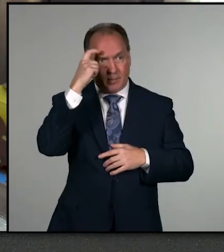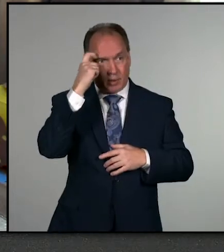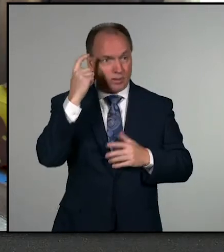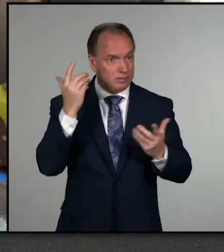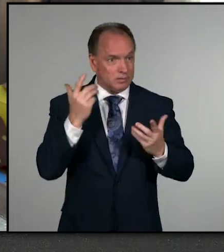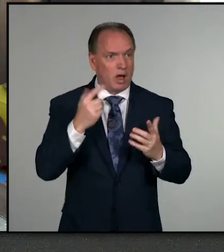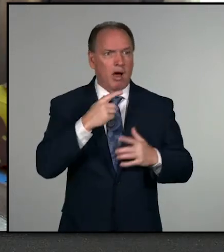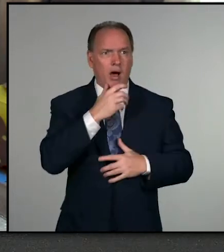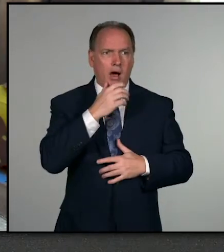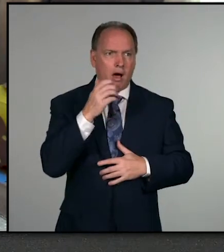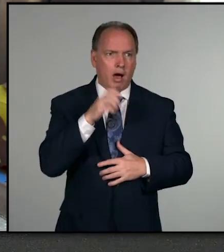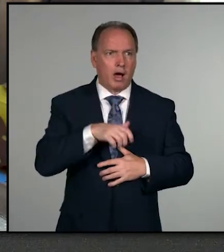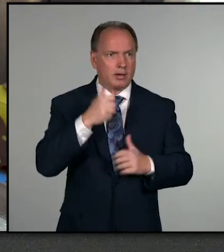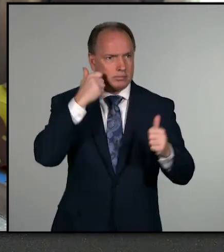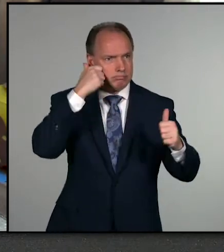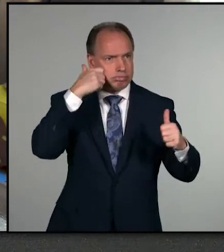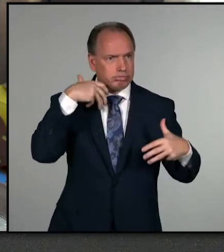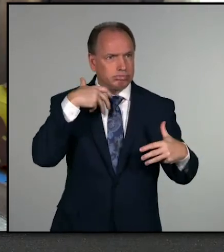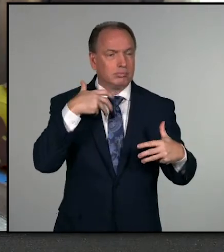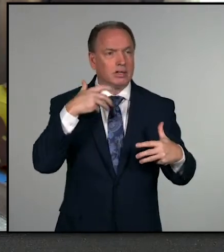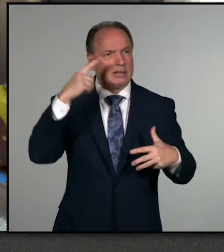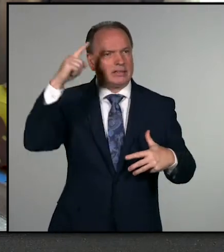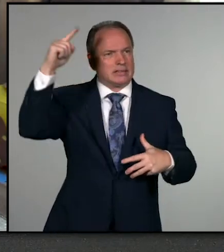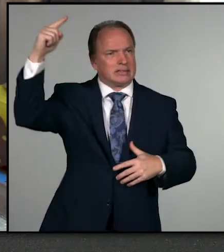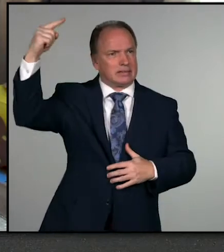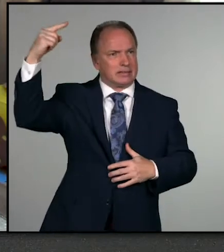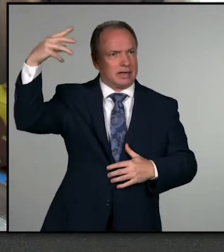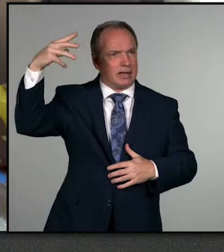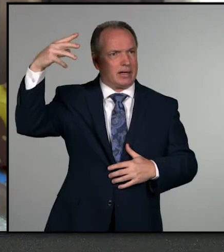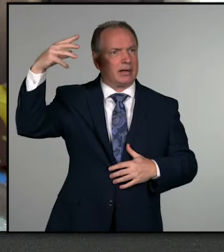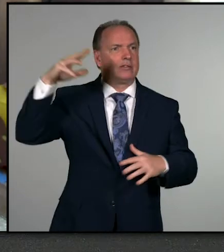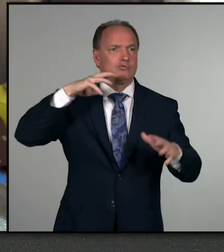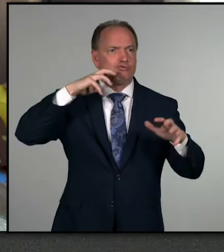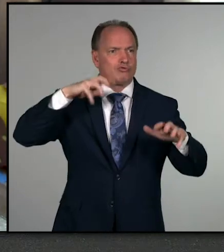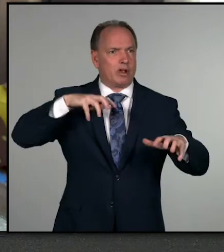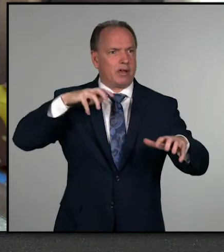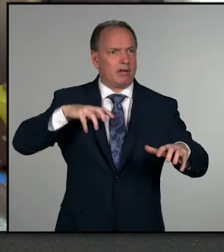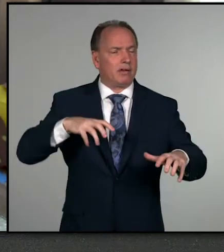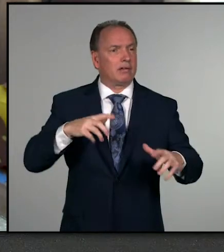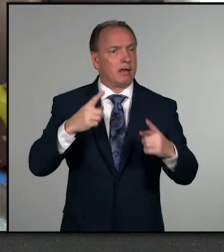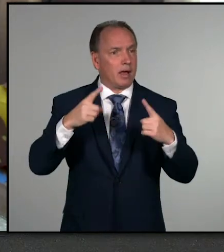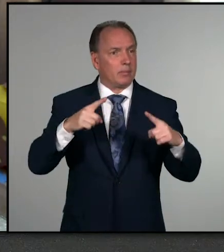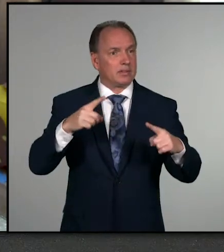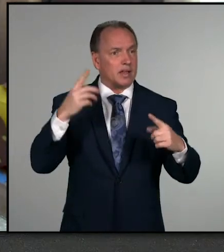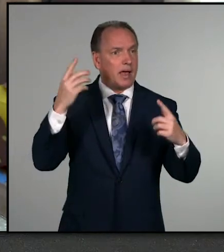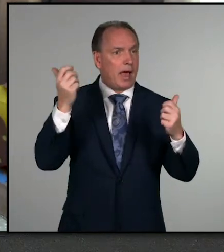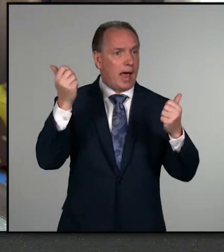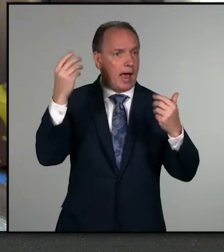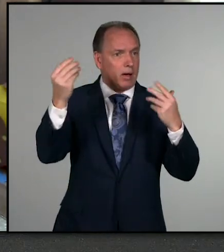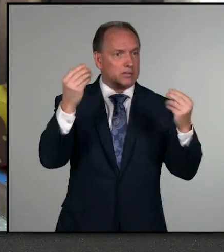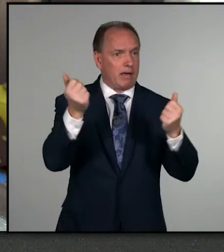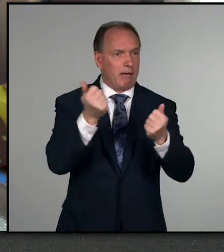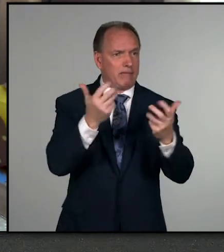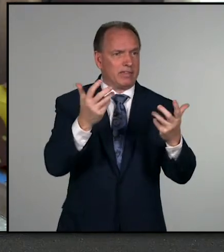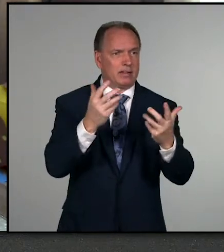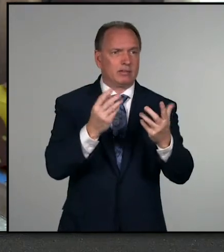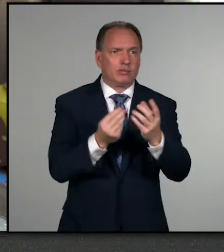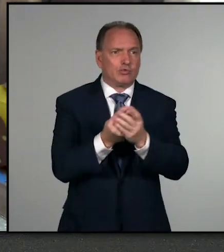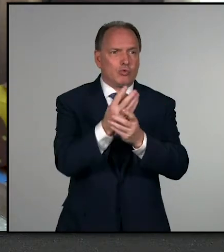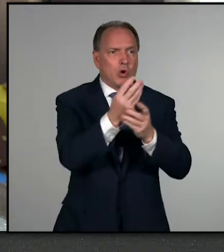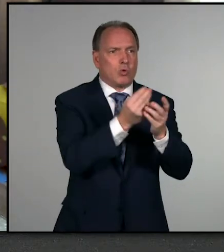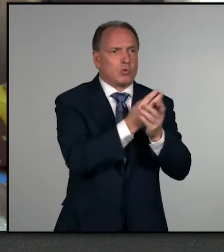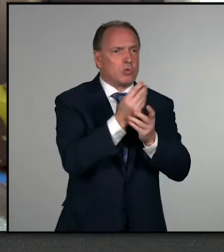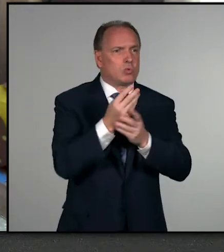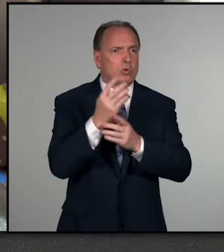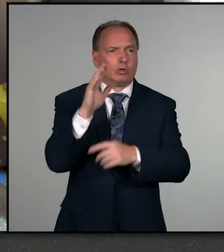season around here. The sun is out a lot and we do get rain. Everything outside is in full